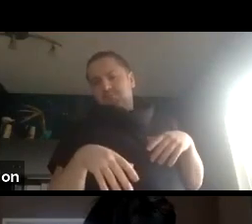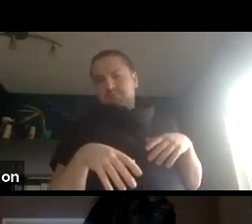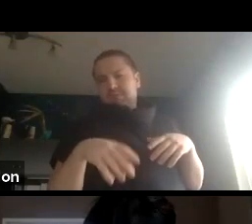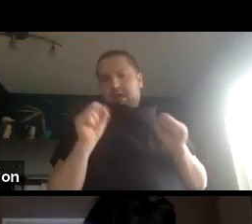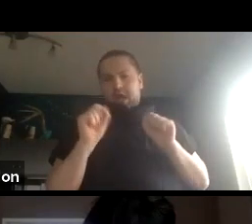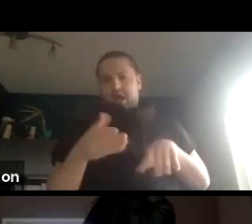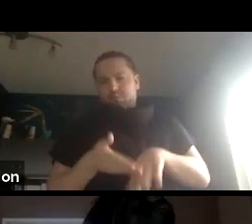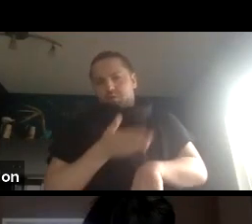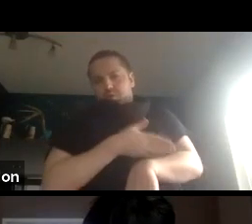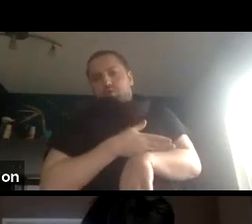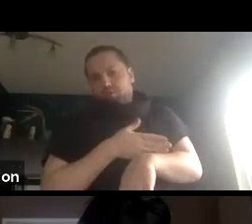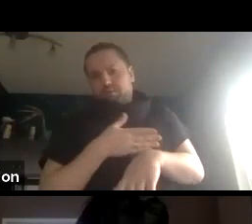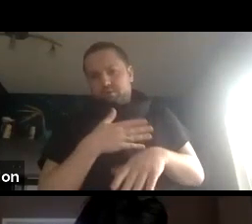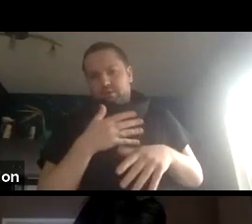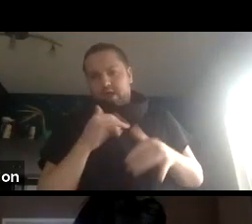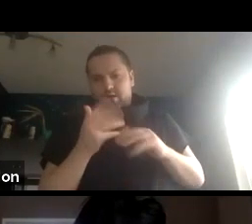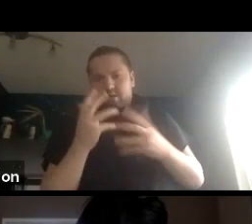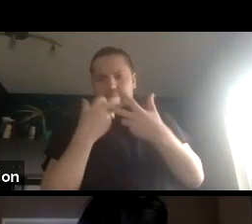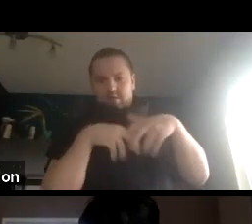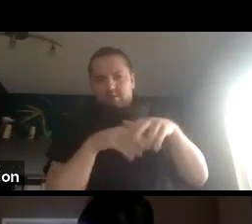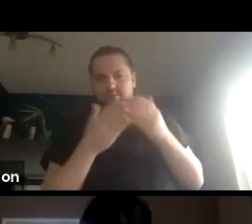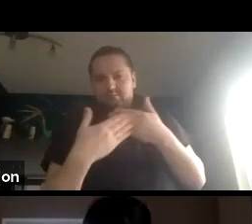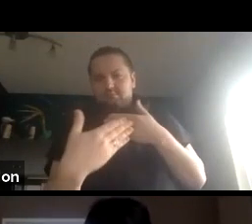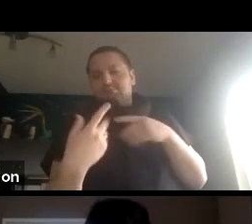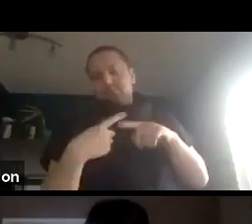is. And, you know,